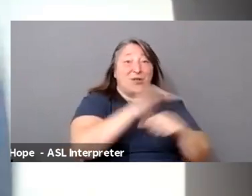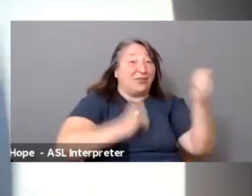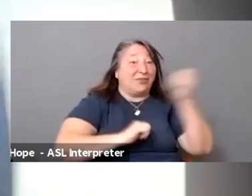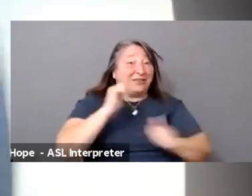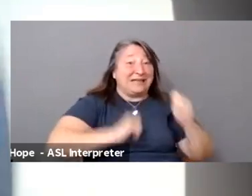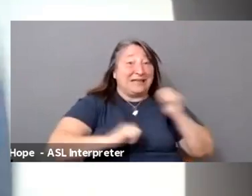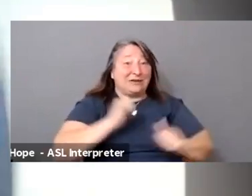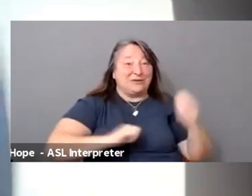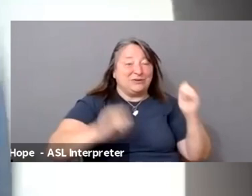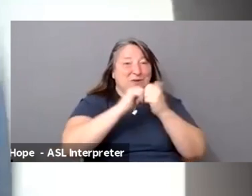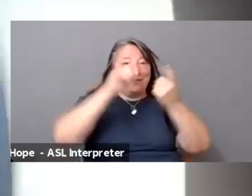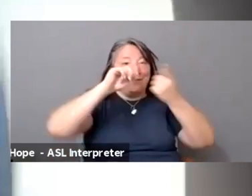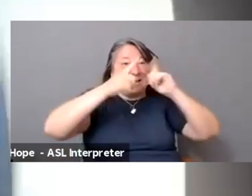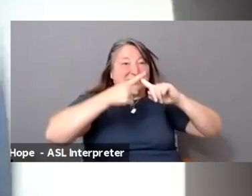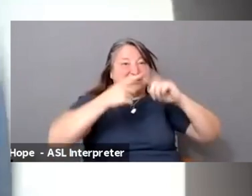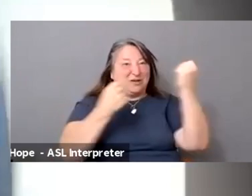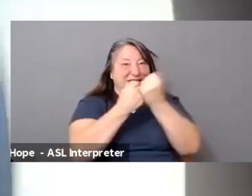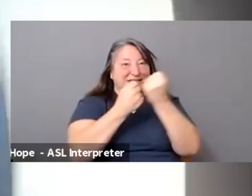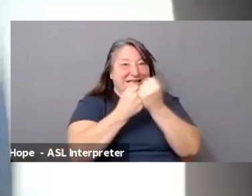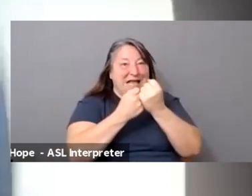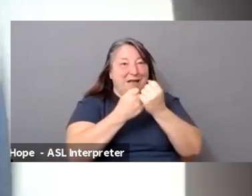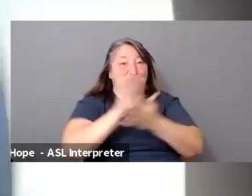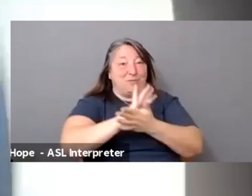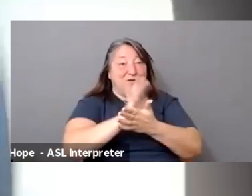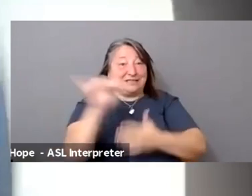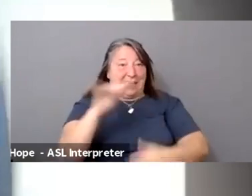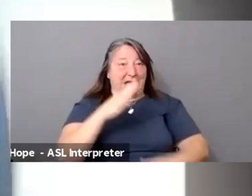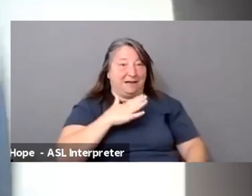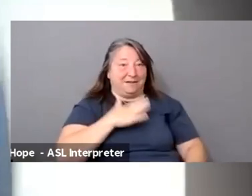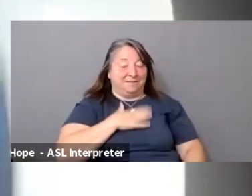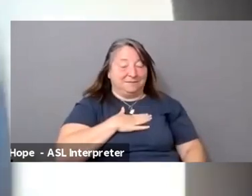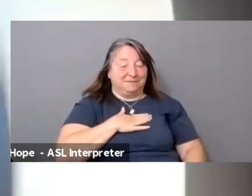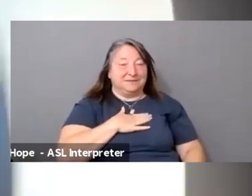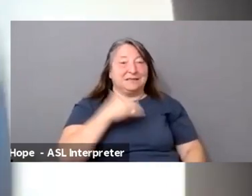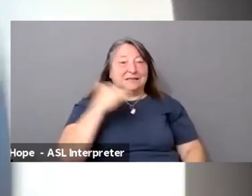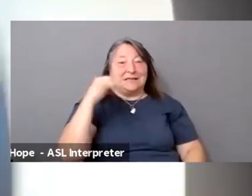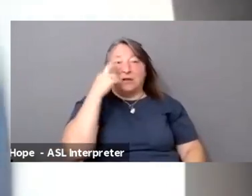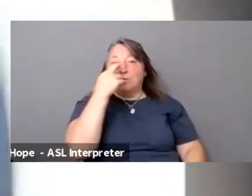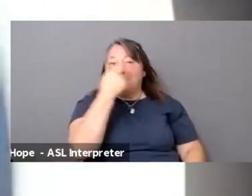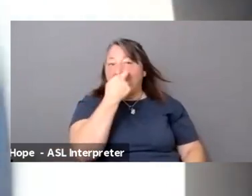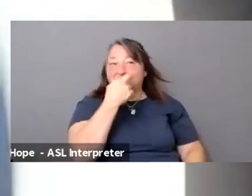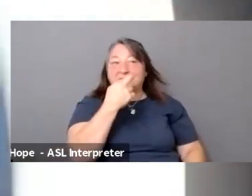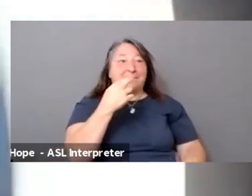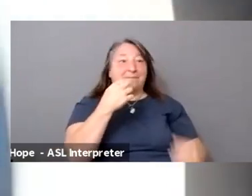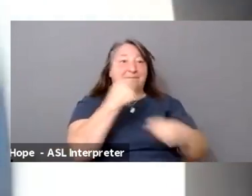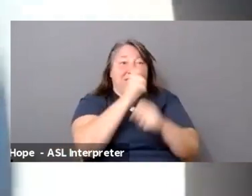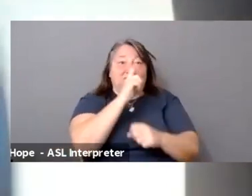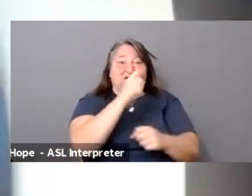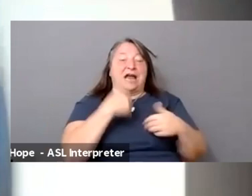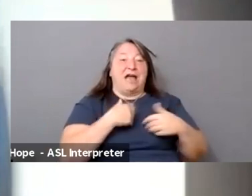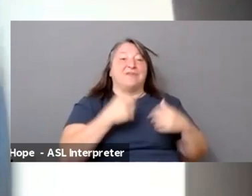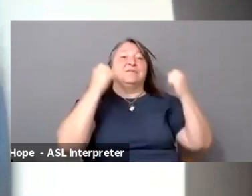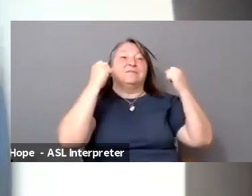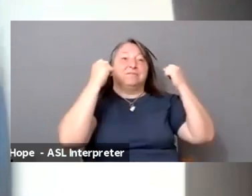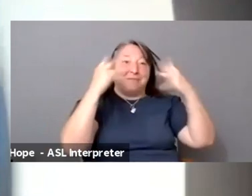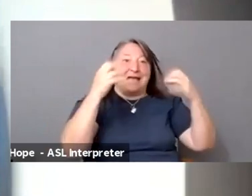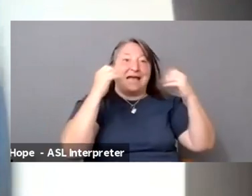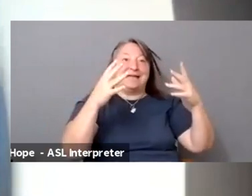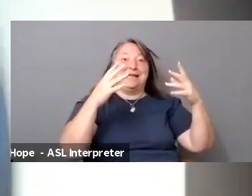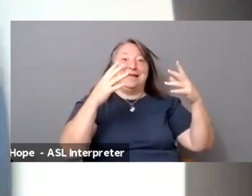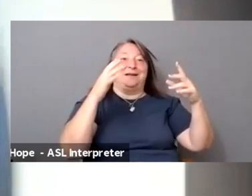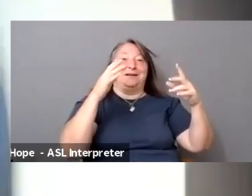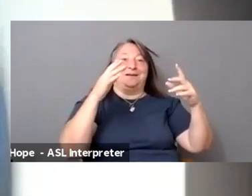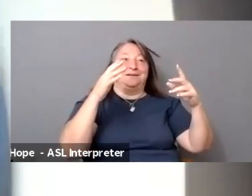support movies like this one and ensure good box office, which is the way Hollywood